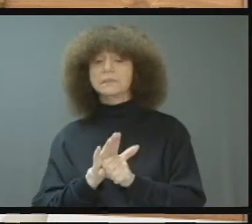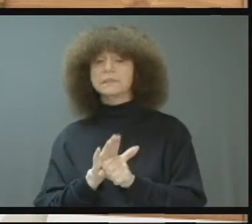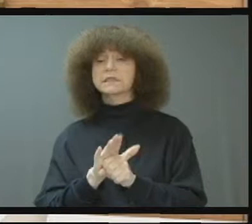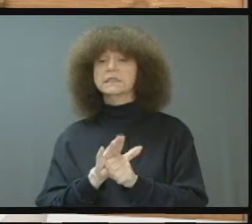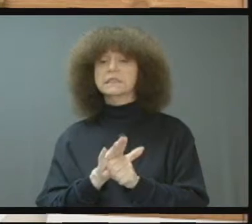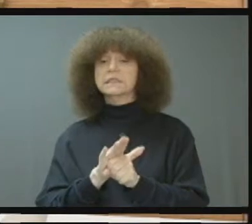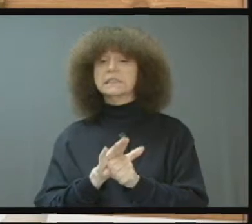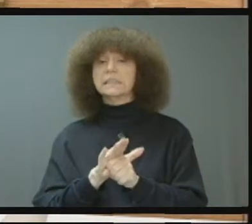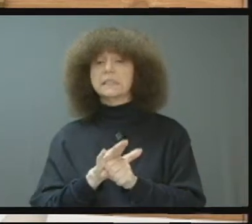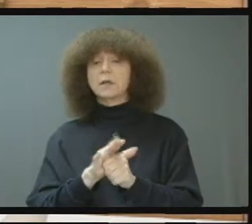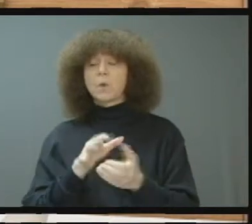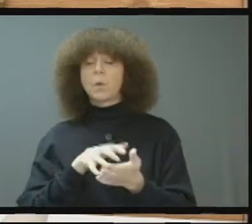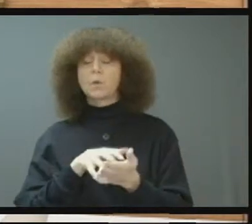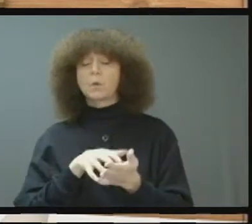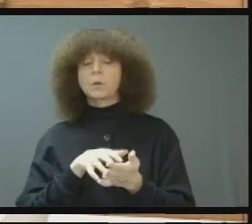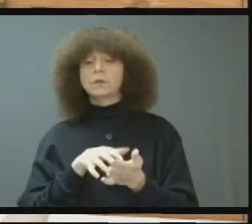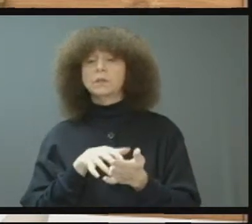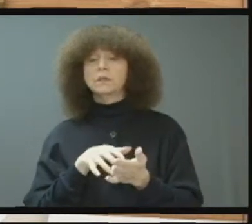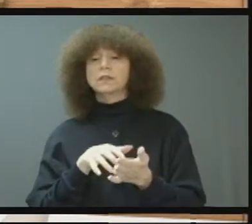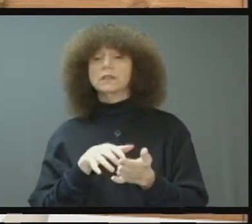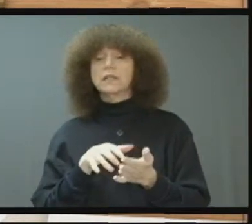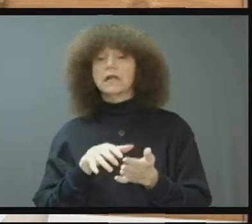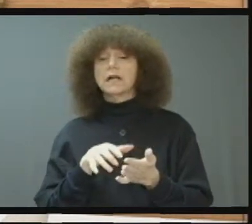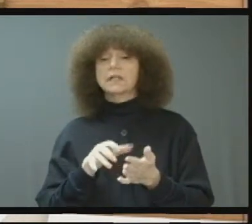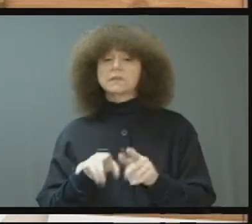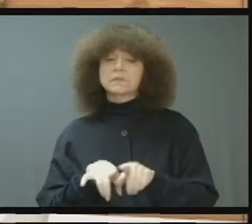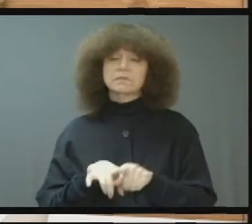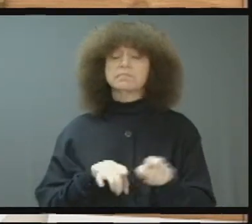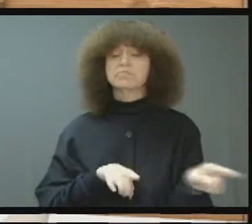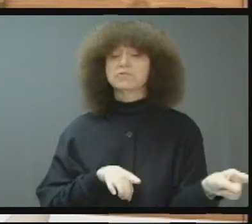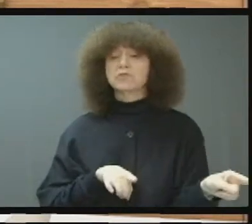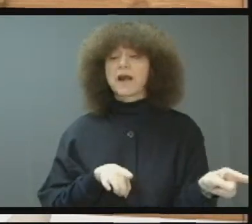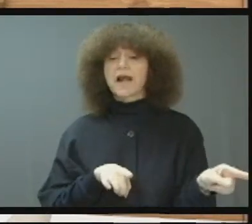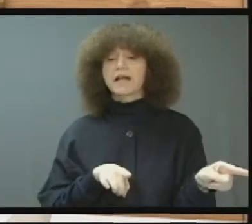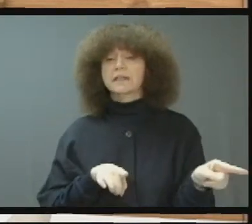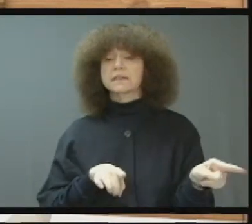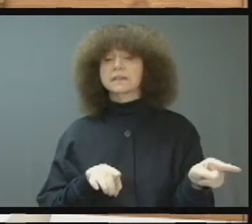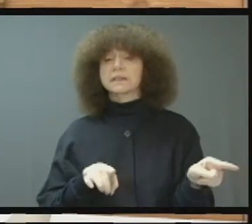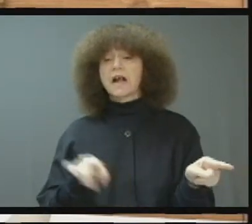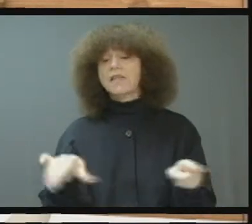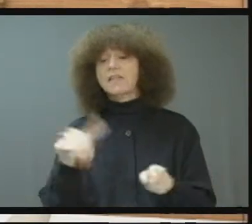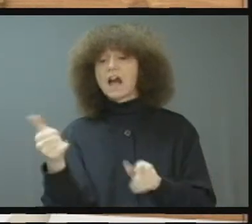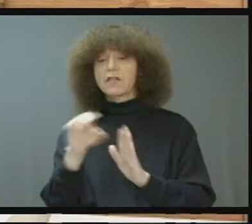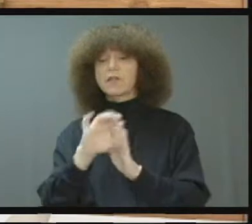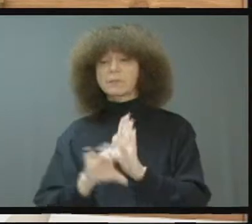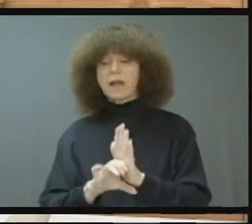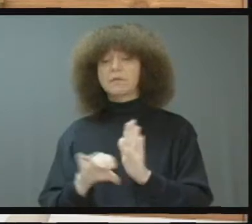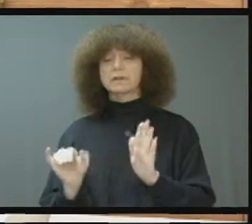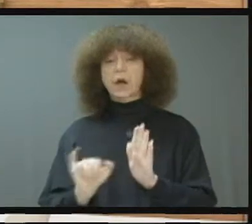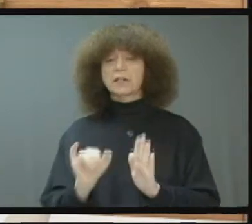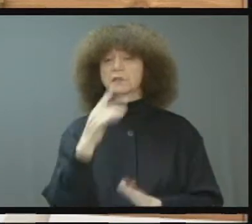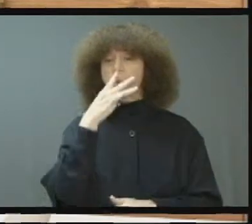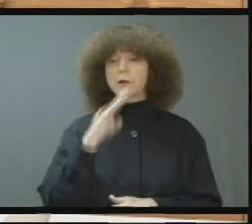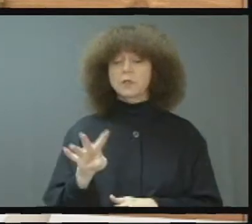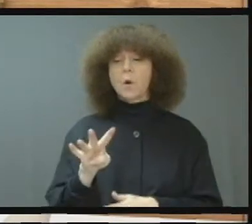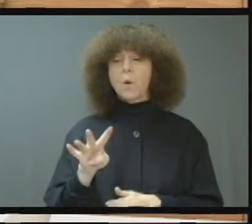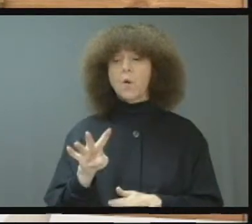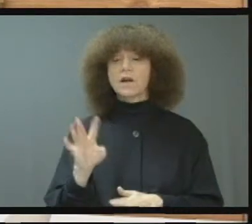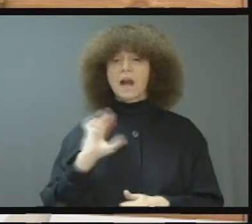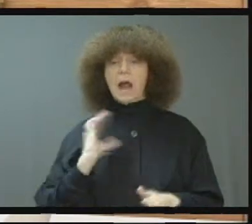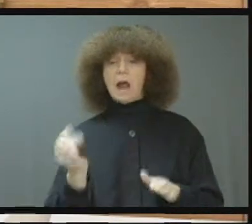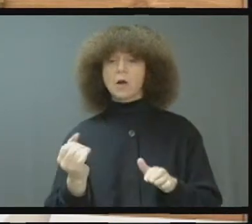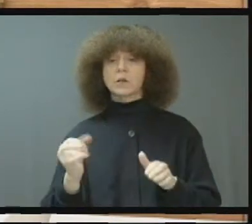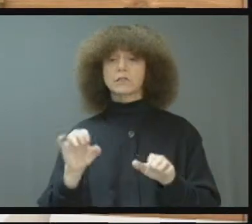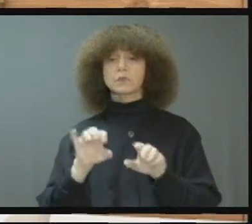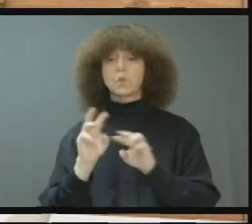other commandments, they too are dishonored or ignored in our society. Sin is